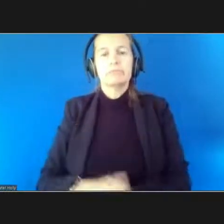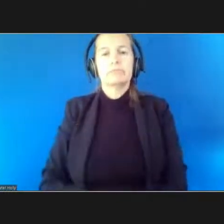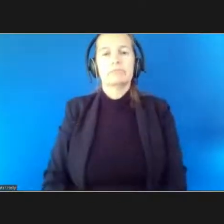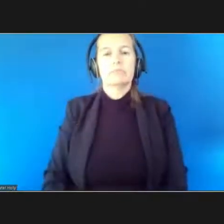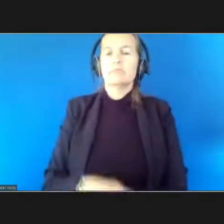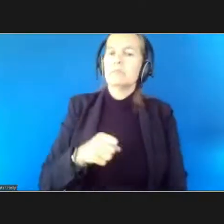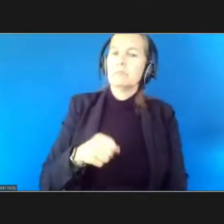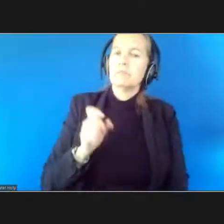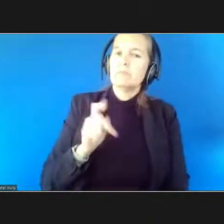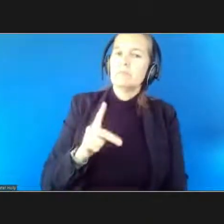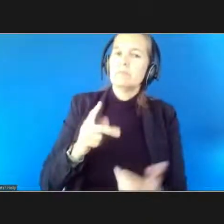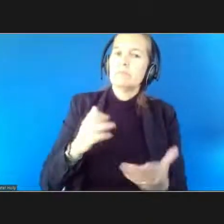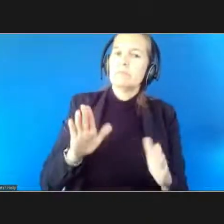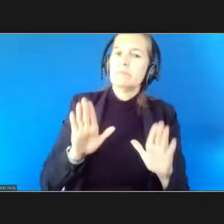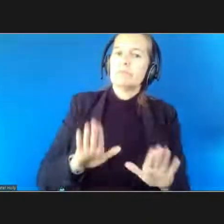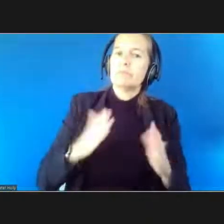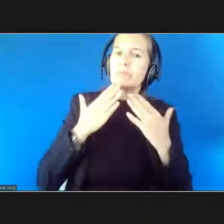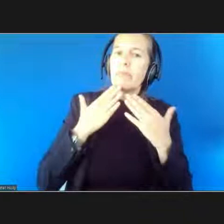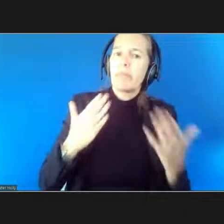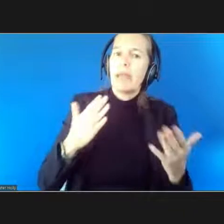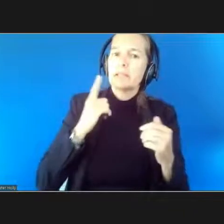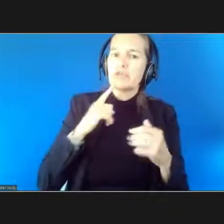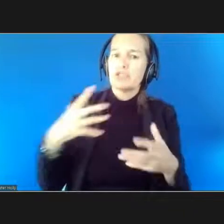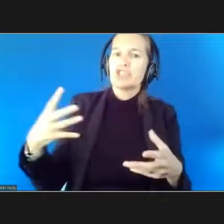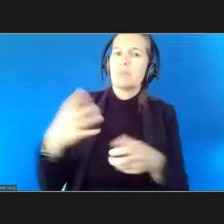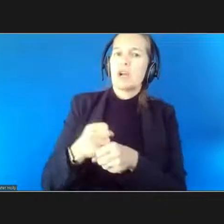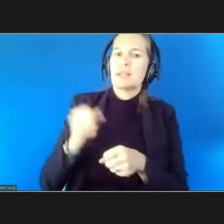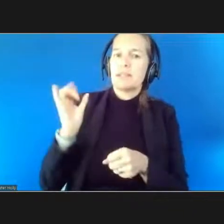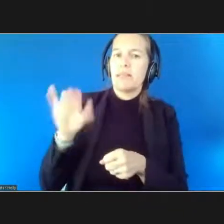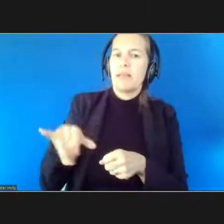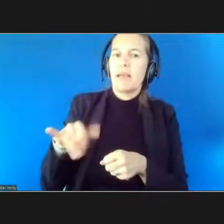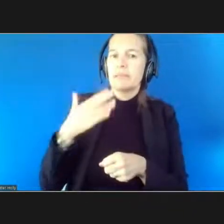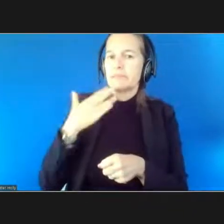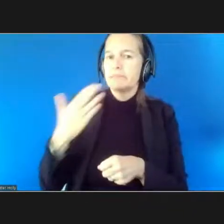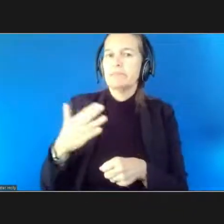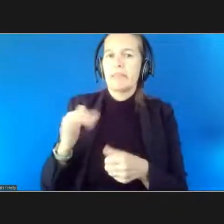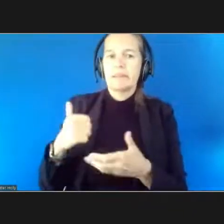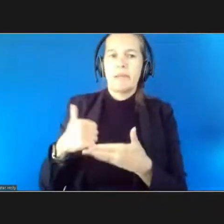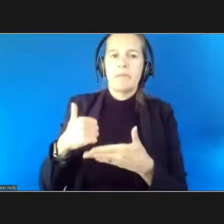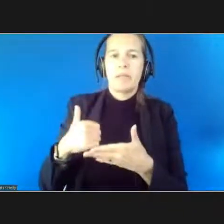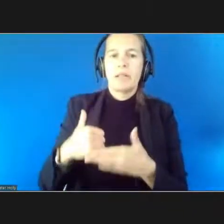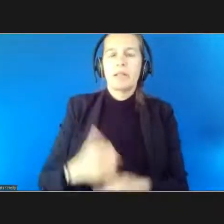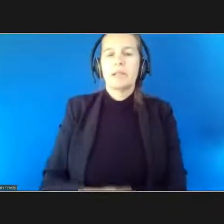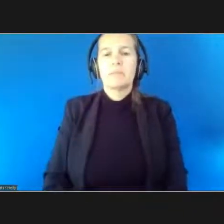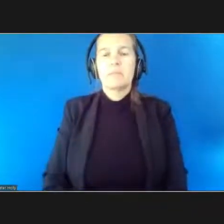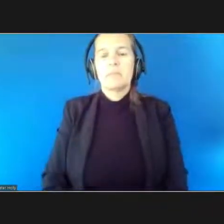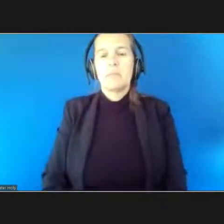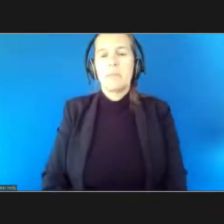Okay, great. Thanks for summarizing that all together. I think that's helpful.